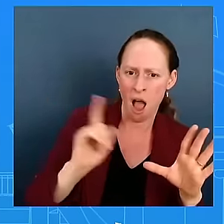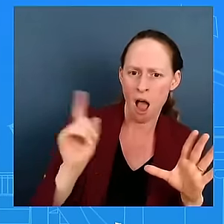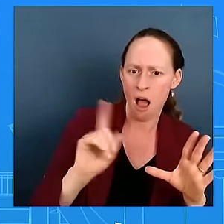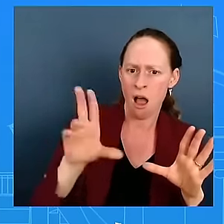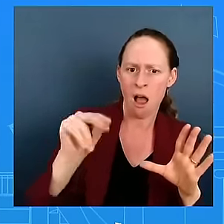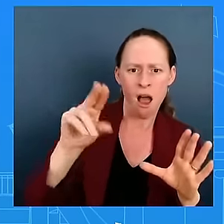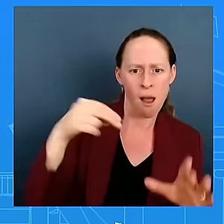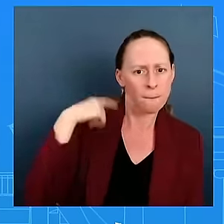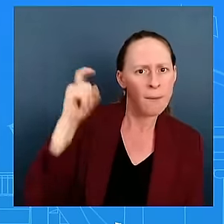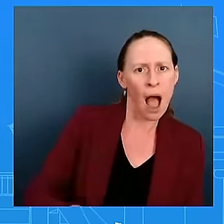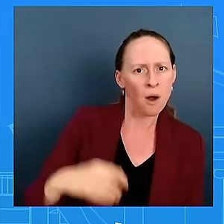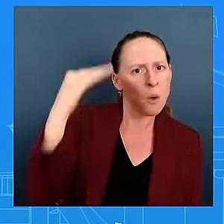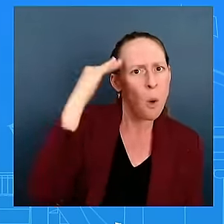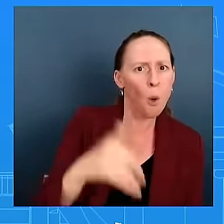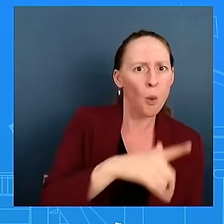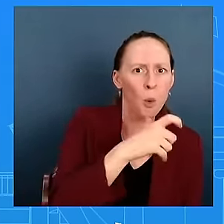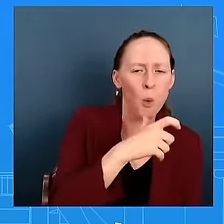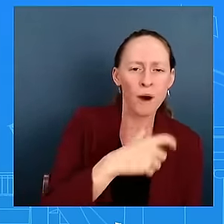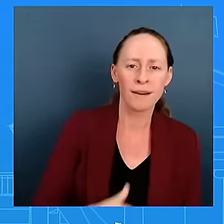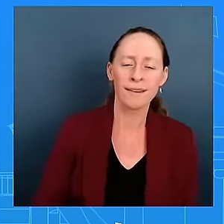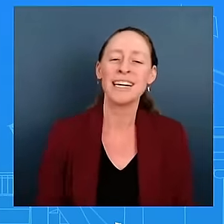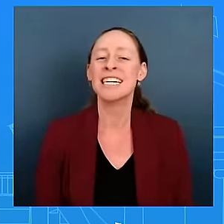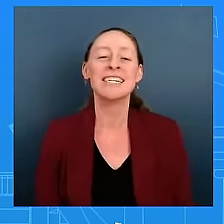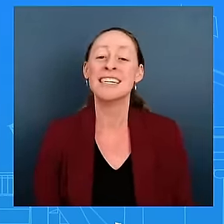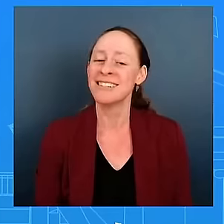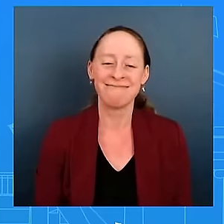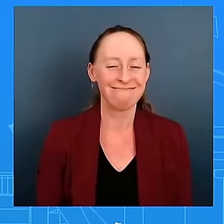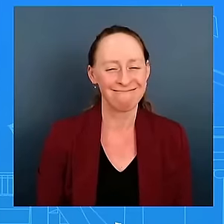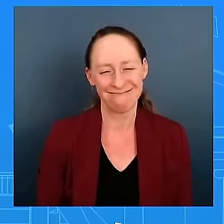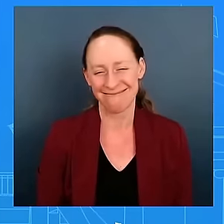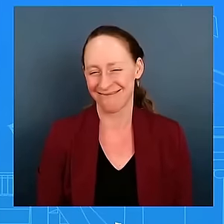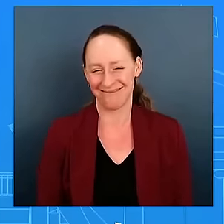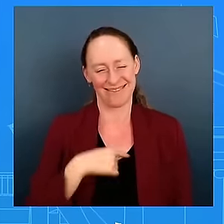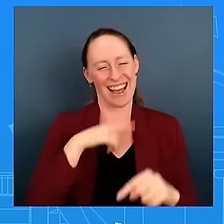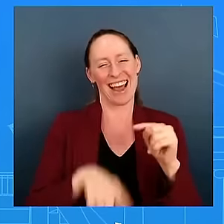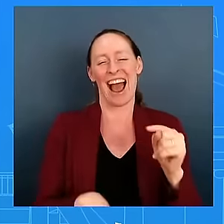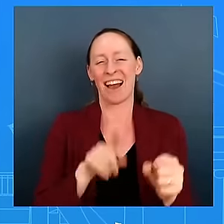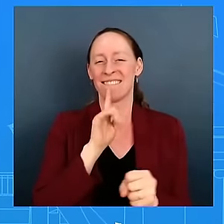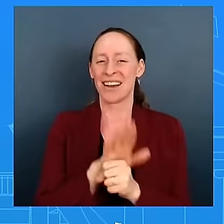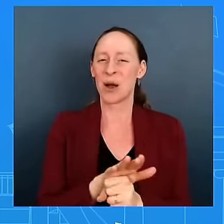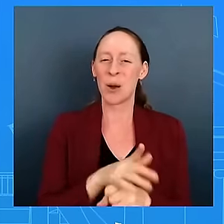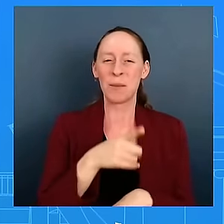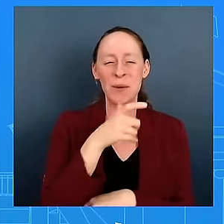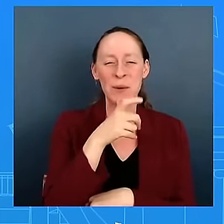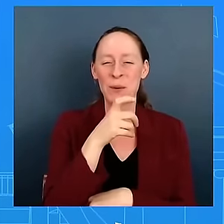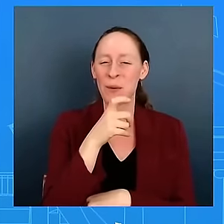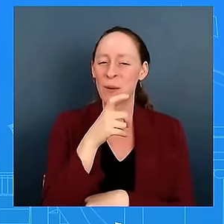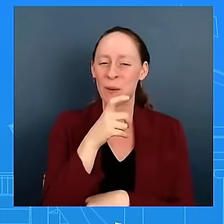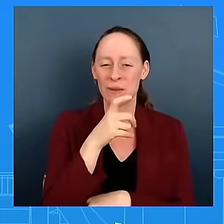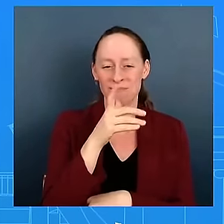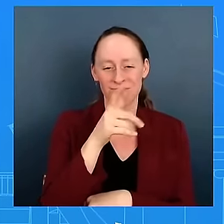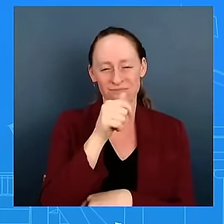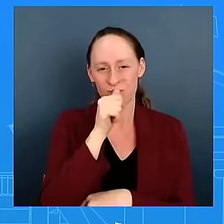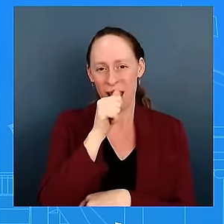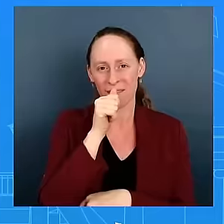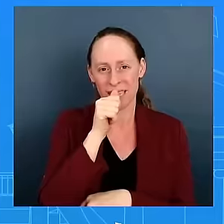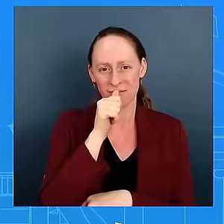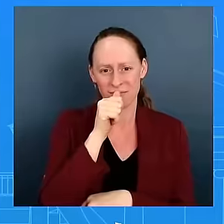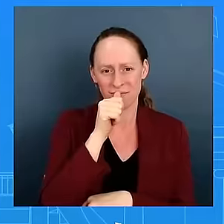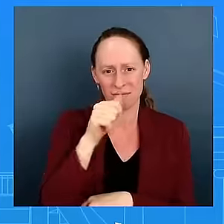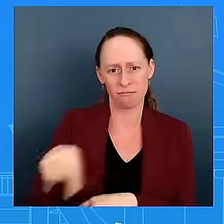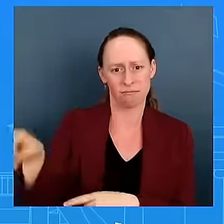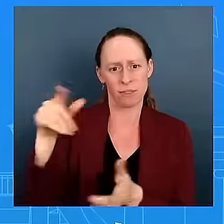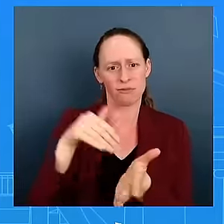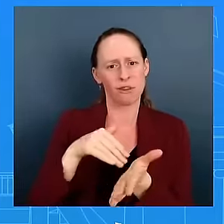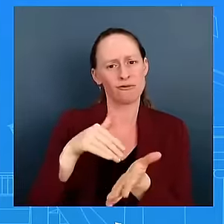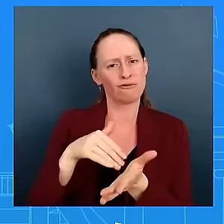here confirm any of that because we have to keep their privacy. I think they would appreciate that too. We have oh, to give them. Question of the doctor. We